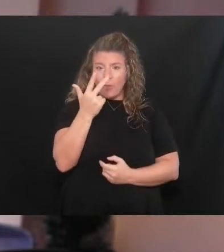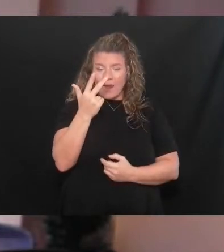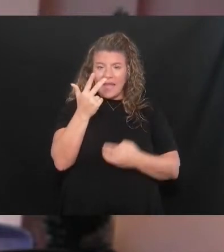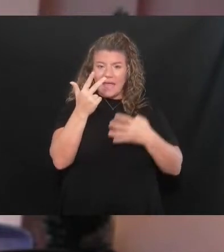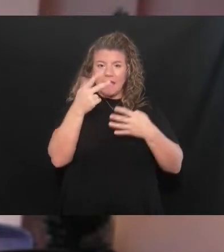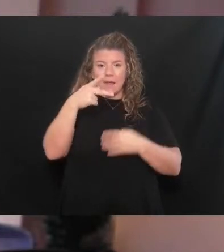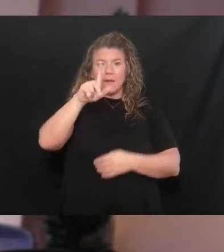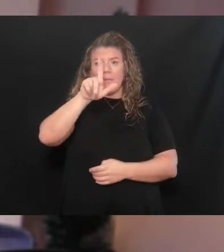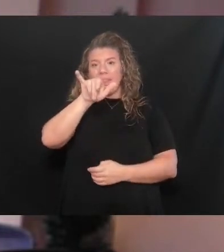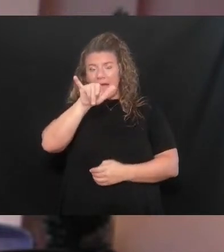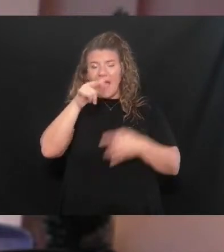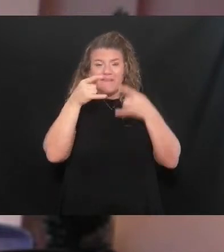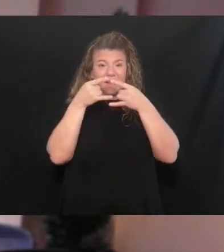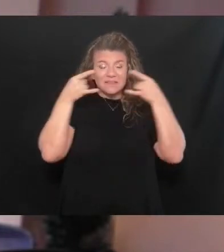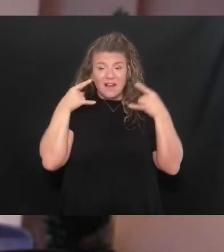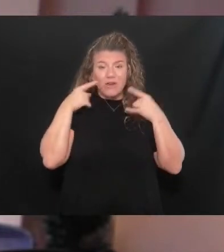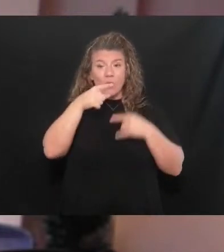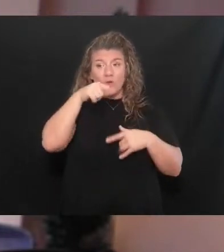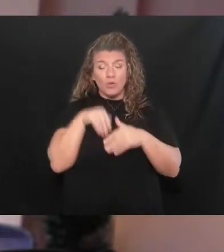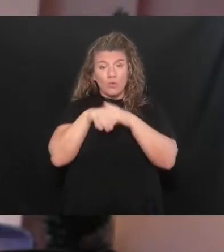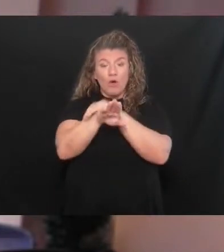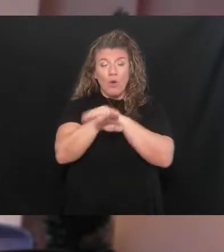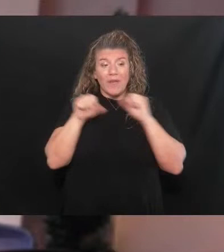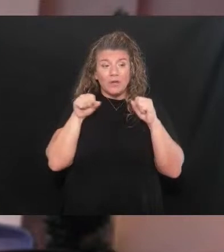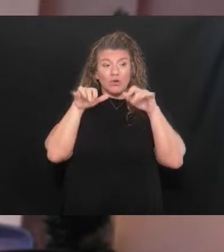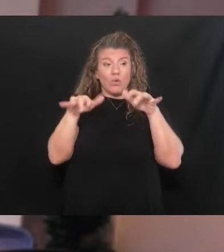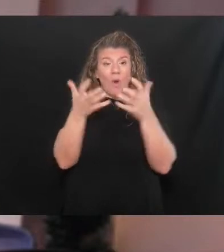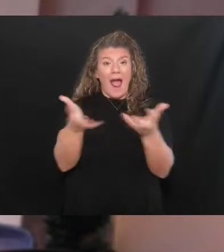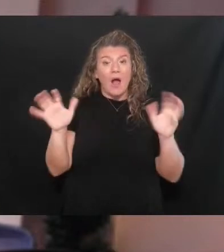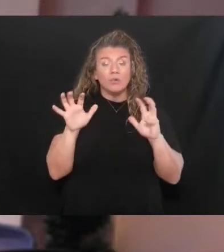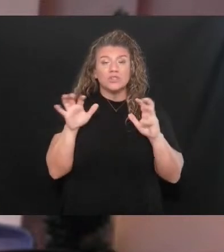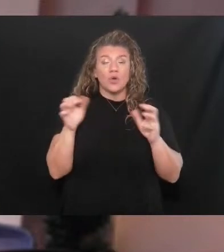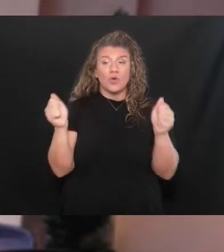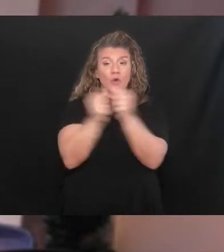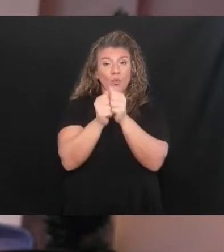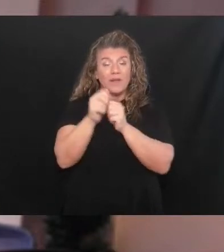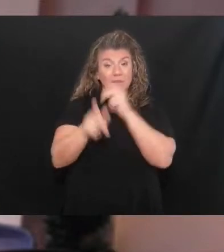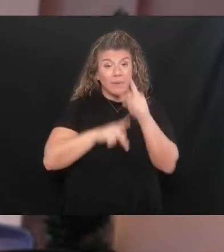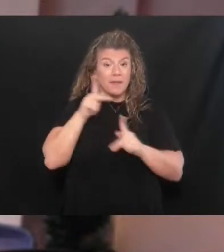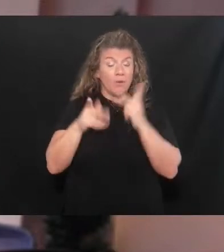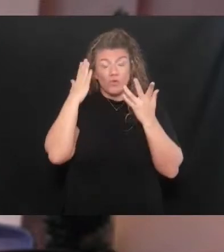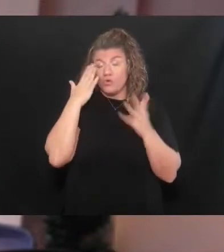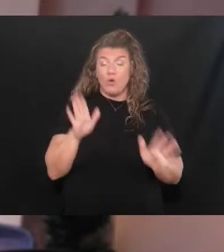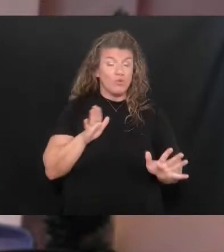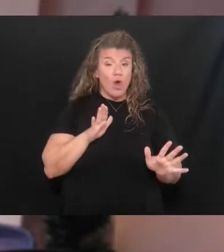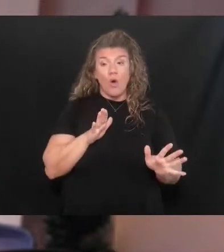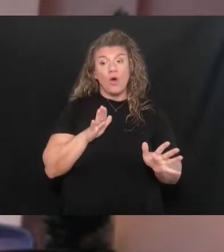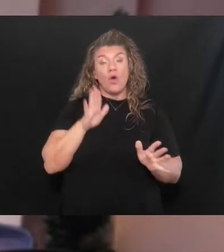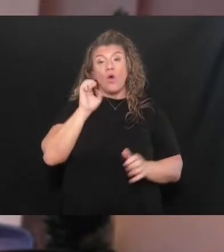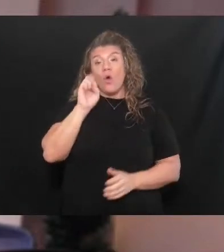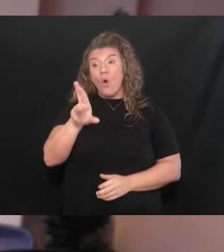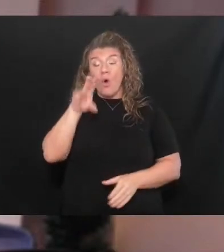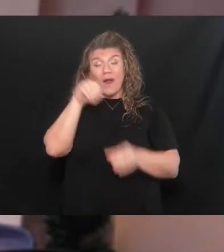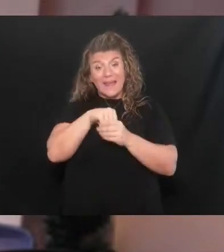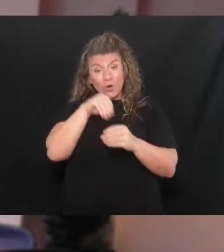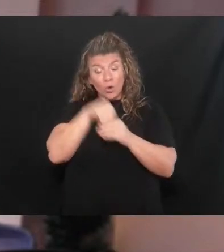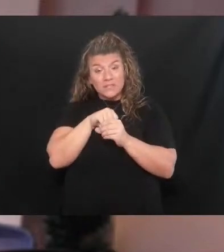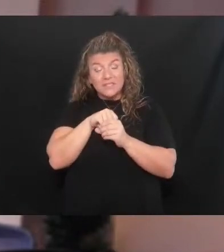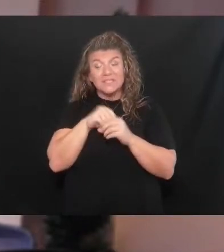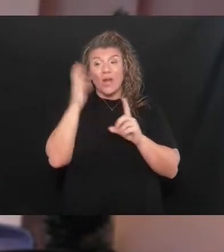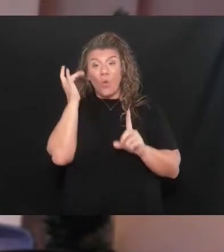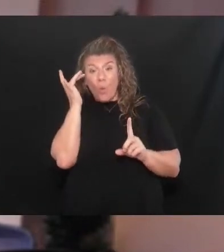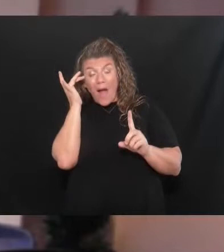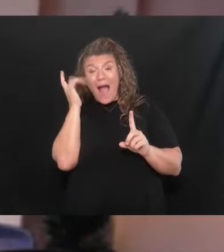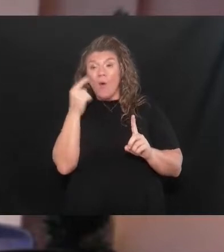covering, that when you go into crowds, when you're with people that you don't know, or when you're indoors, because as